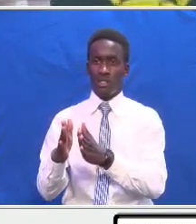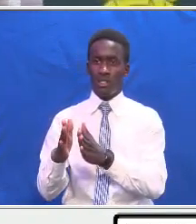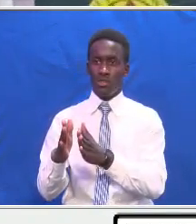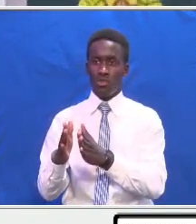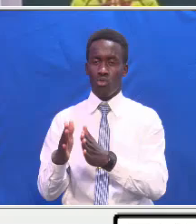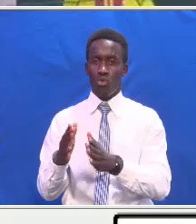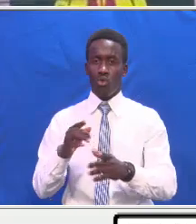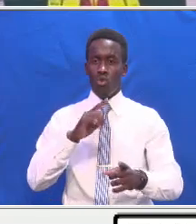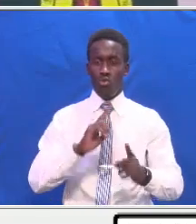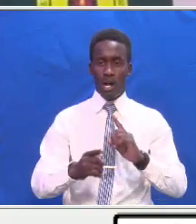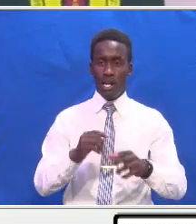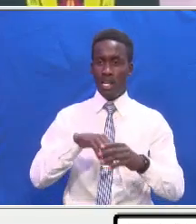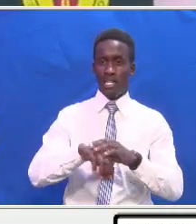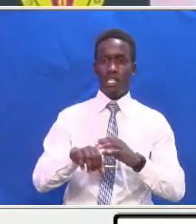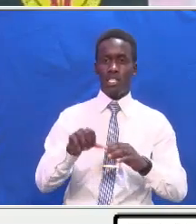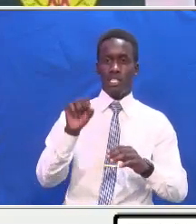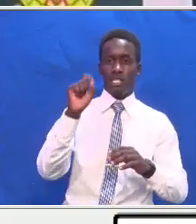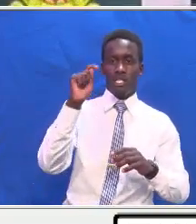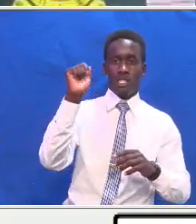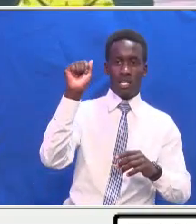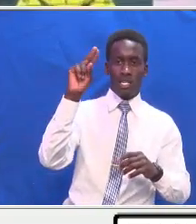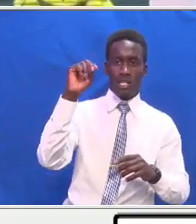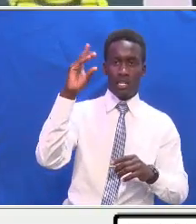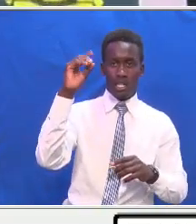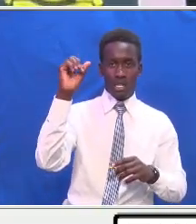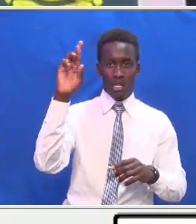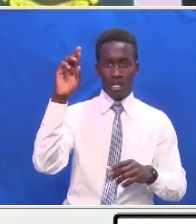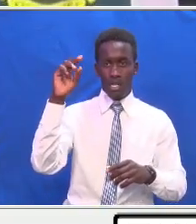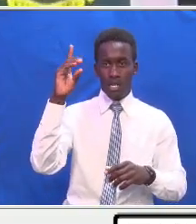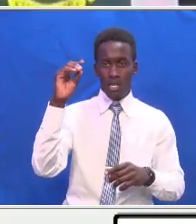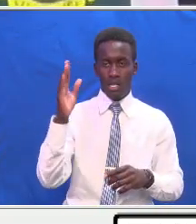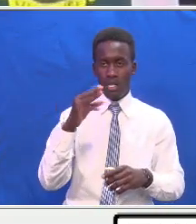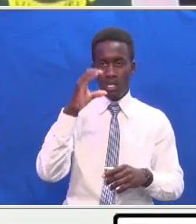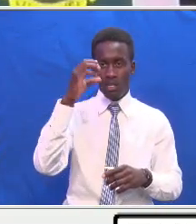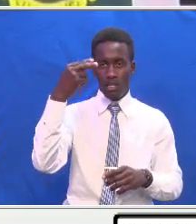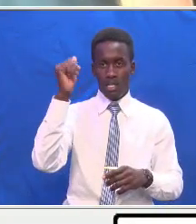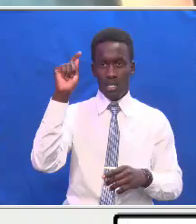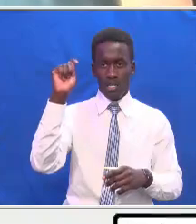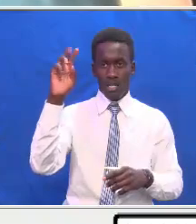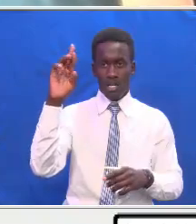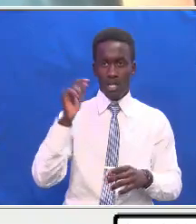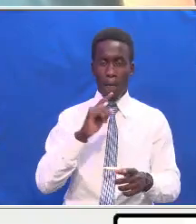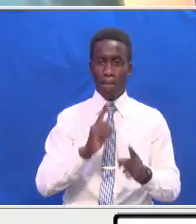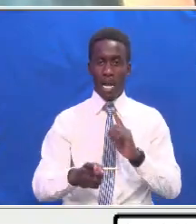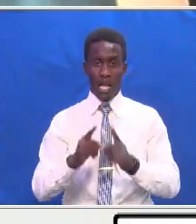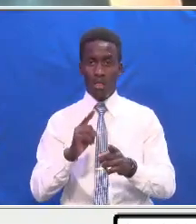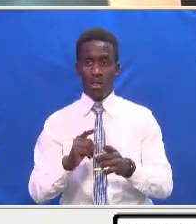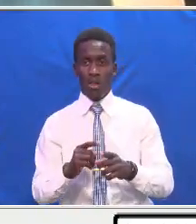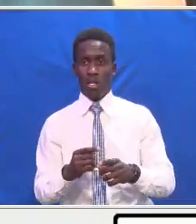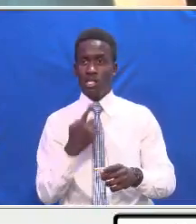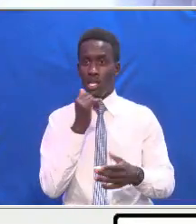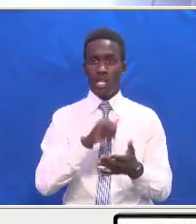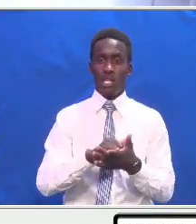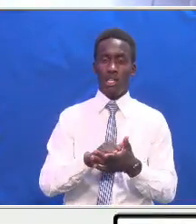Chartered Marathon ilichangia pakubwa kukamatwa kwake, akikashifu jinsi maafisa hao walimkamata mumewe kwa nguvu